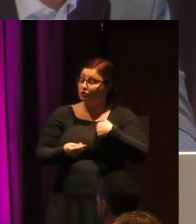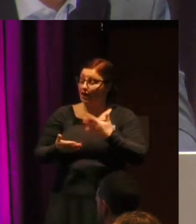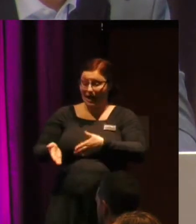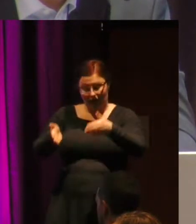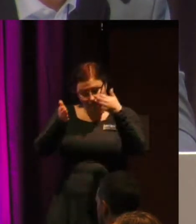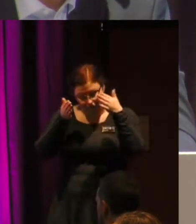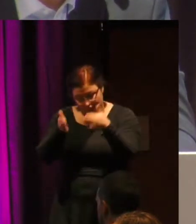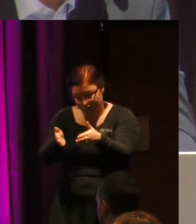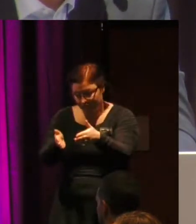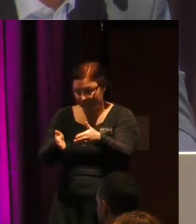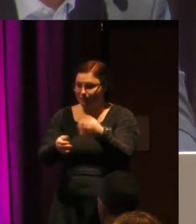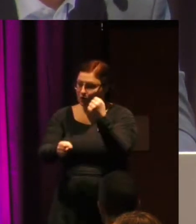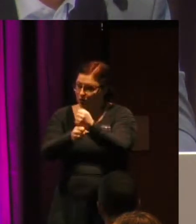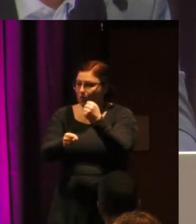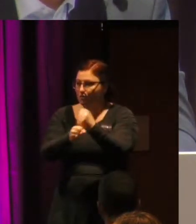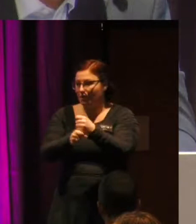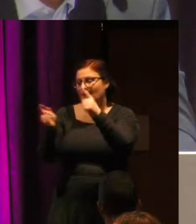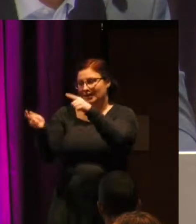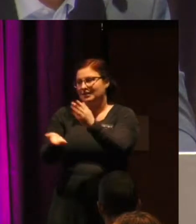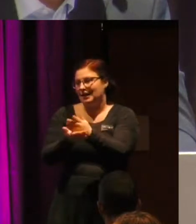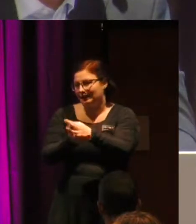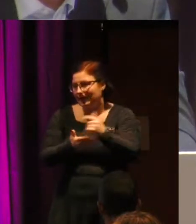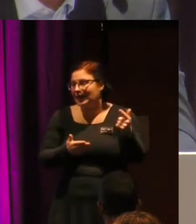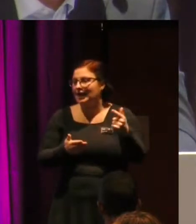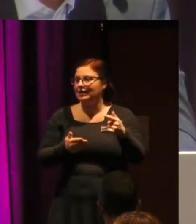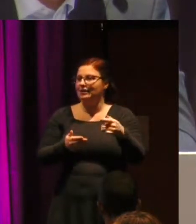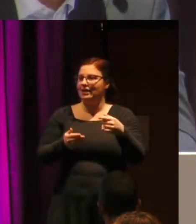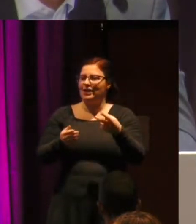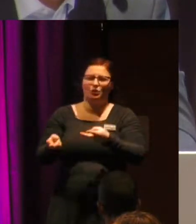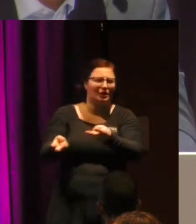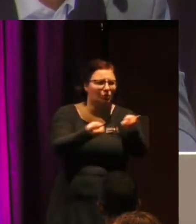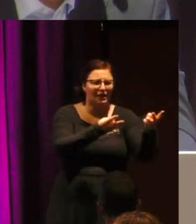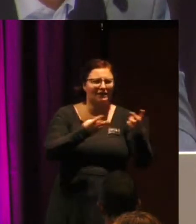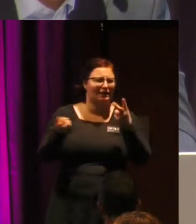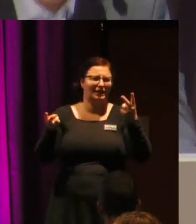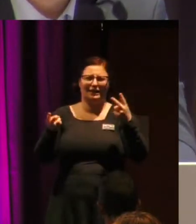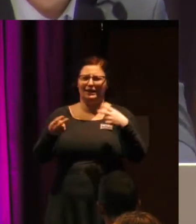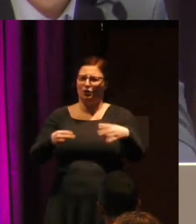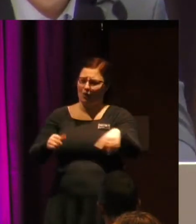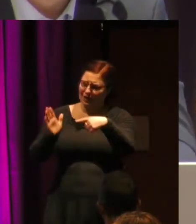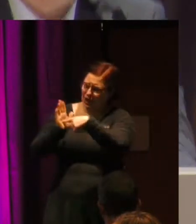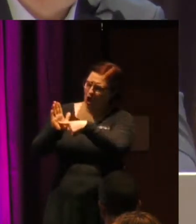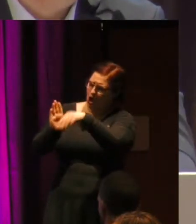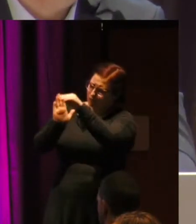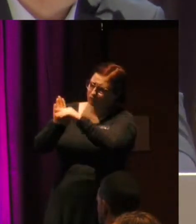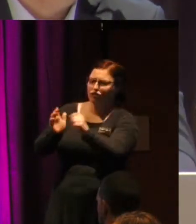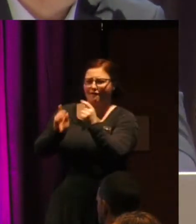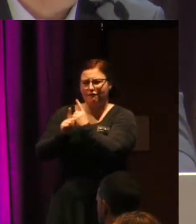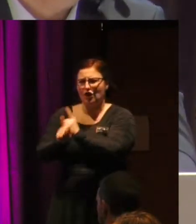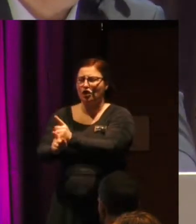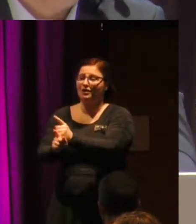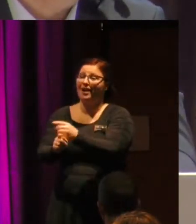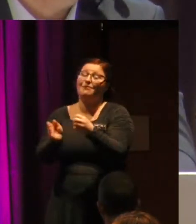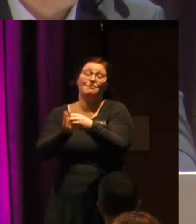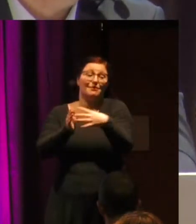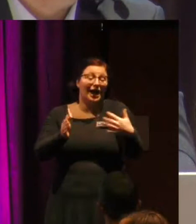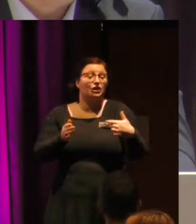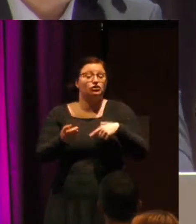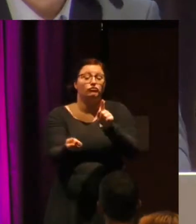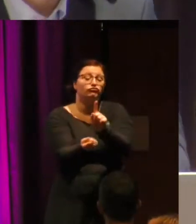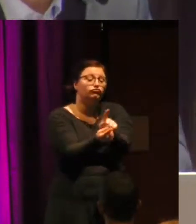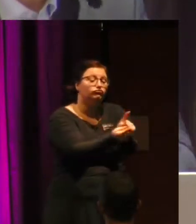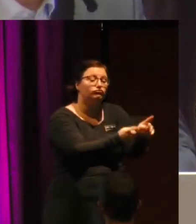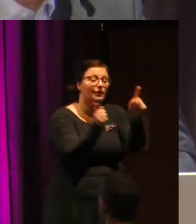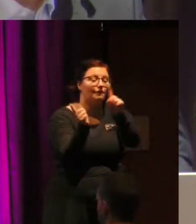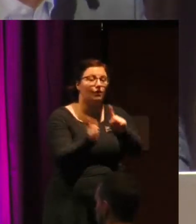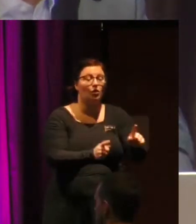on human rights and democracy and rule of law, it makes me meet people, other